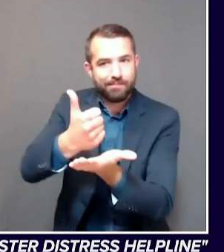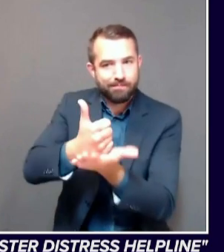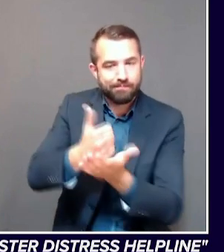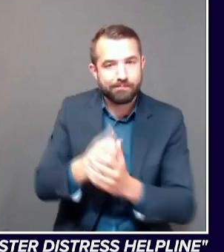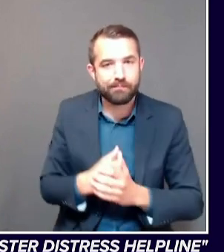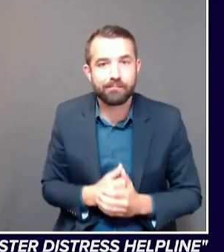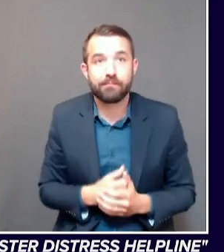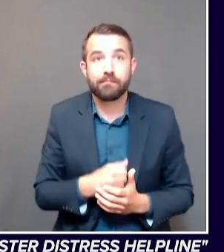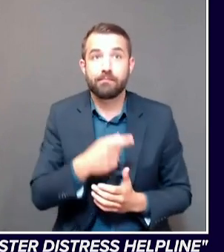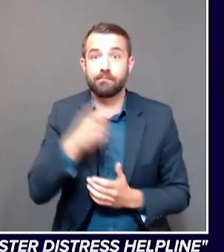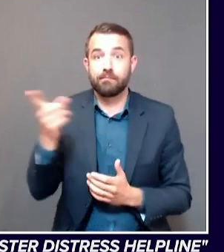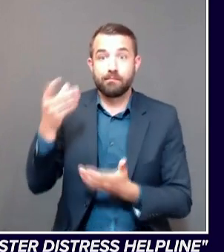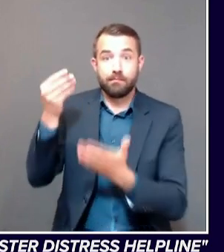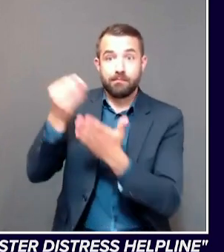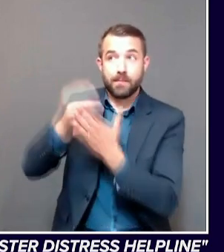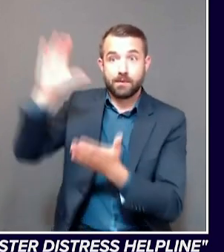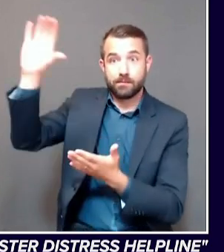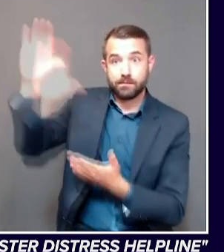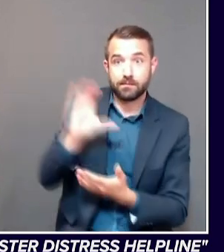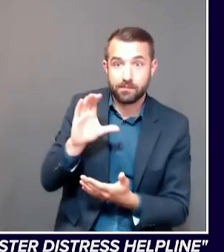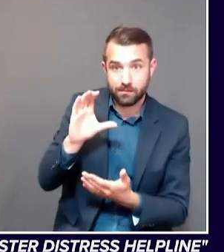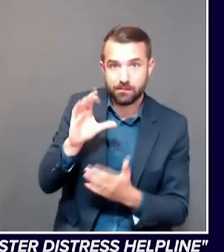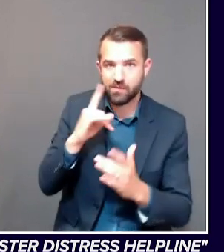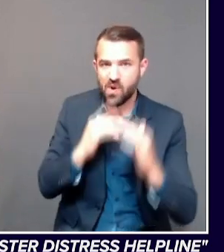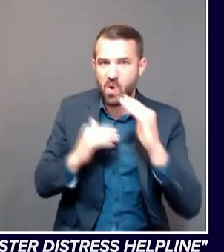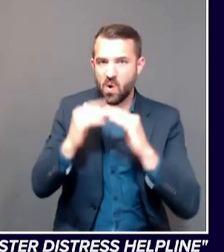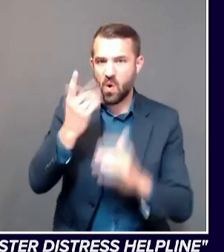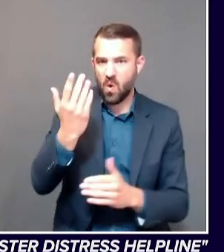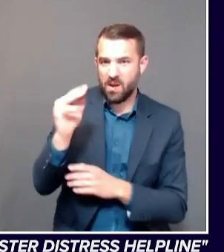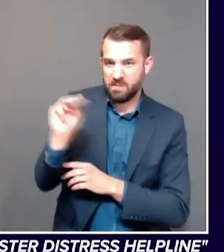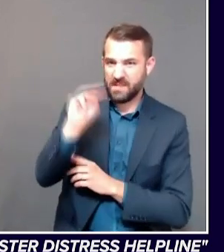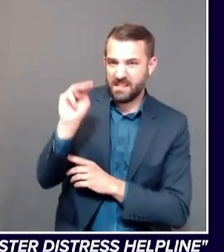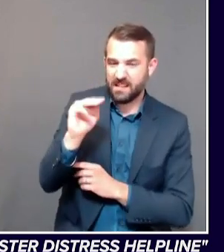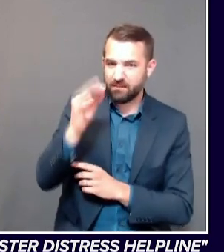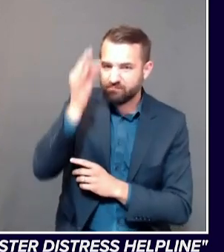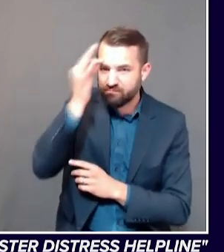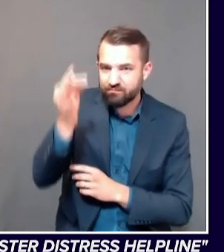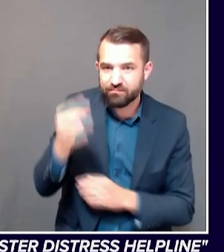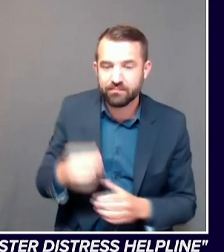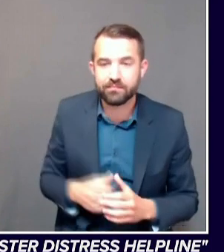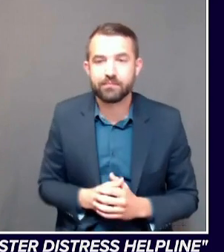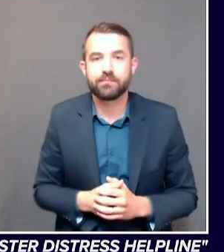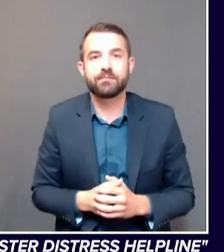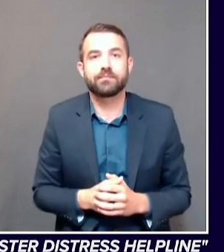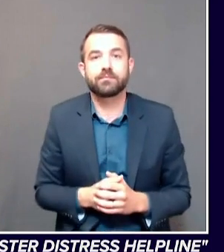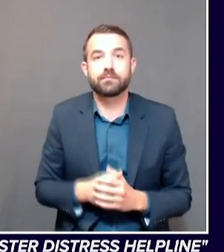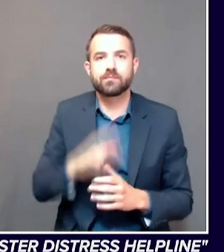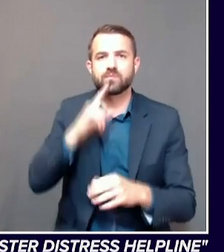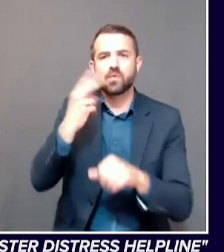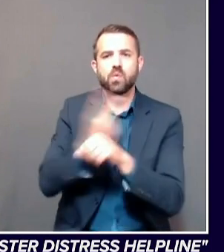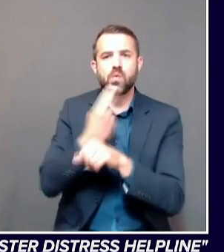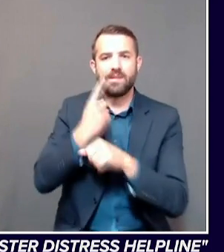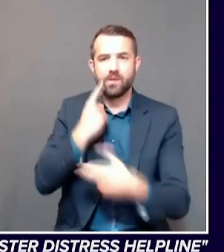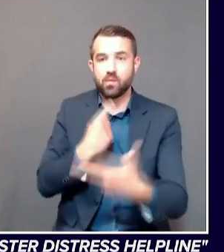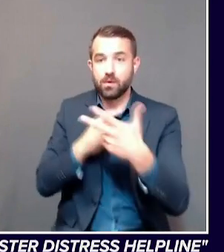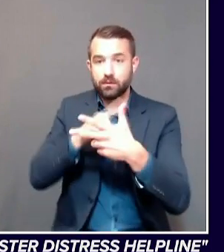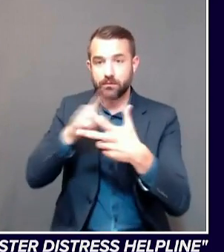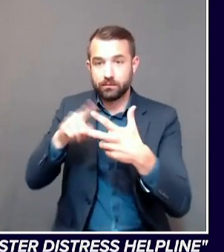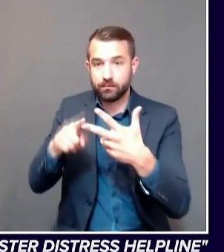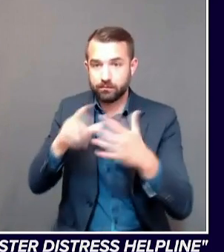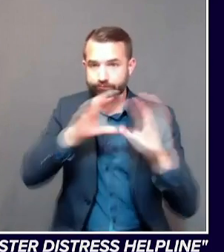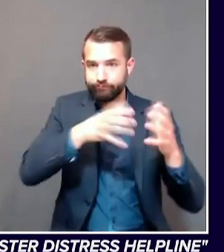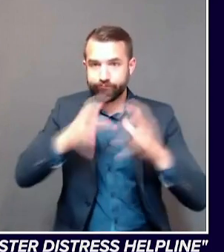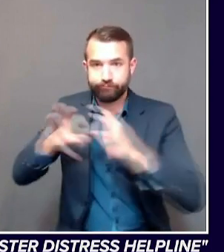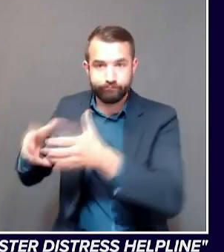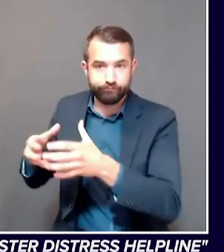$989,045 grant from the U.S. Substance Abuse and Mental Health Services Administration for 3 activities. The first is